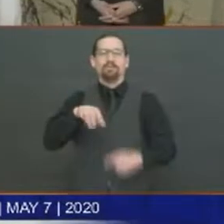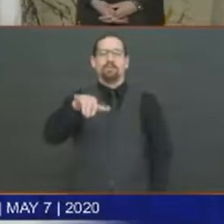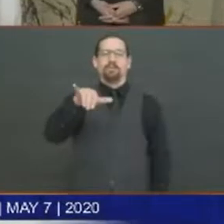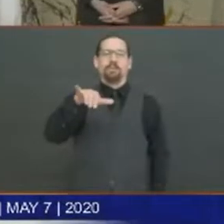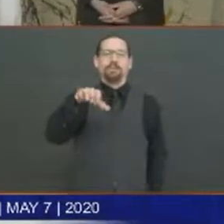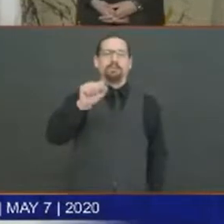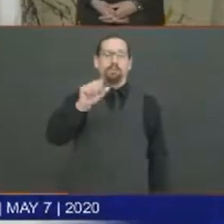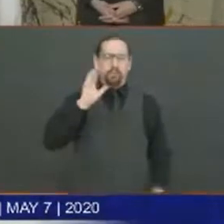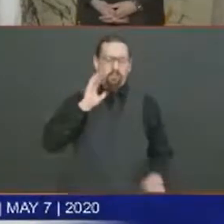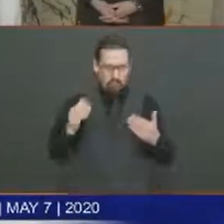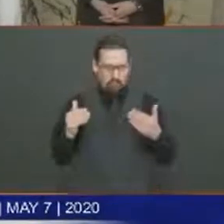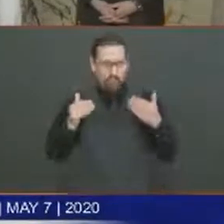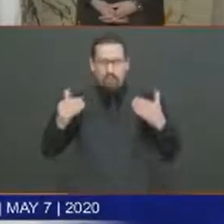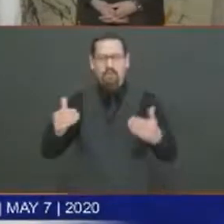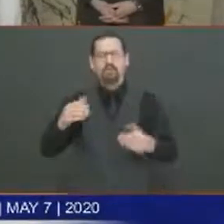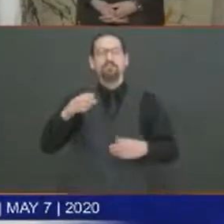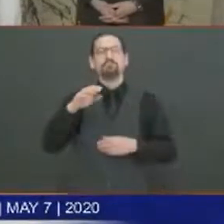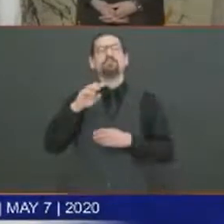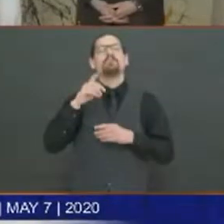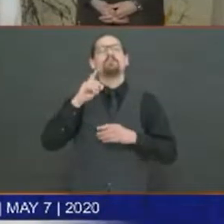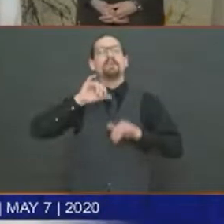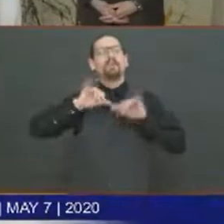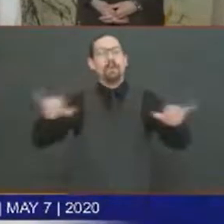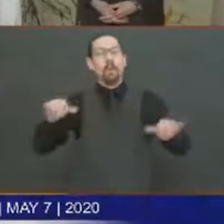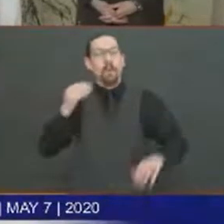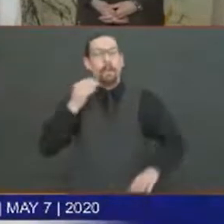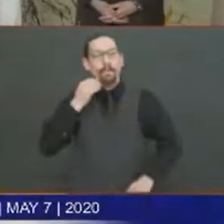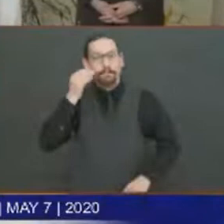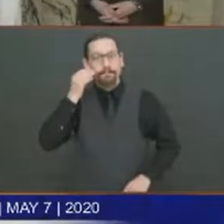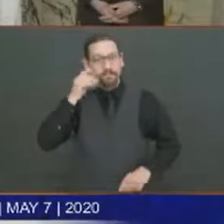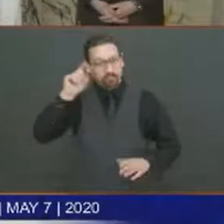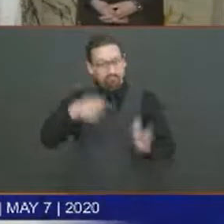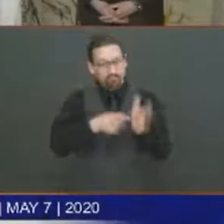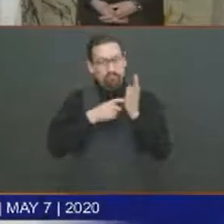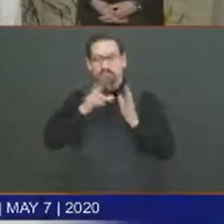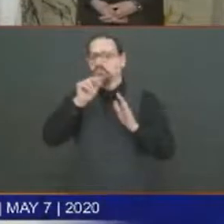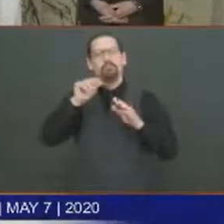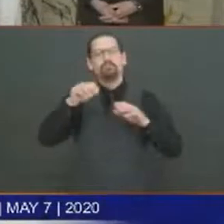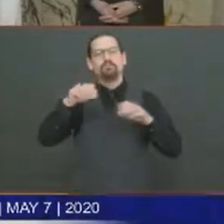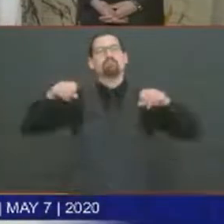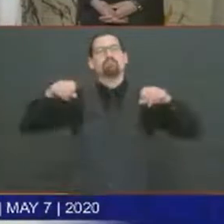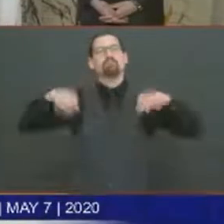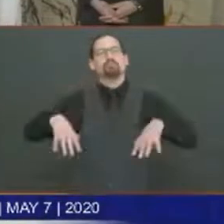this stay-at-home order, and I'm going to let that executive order expire, and I'm not extending it.